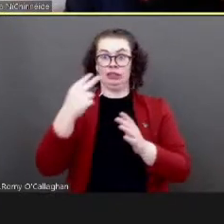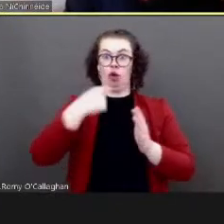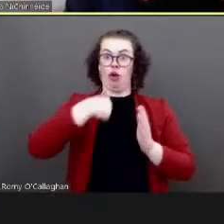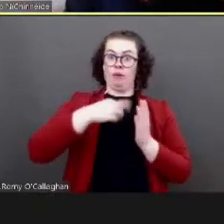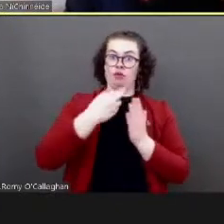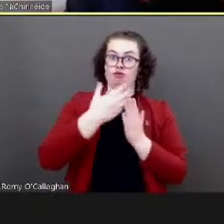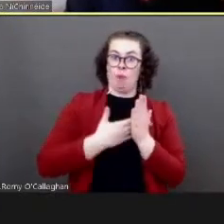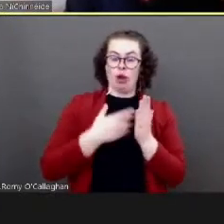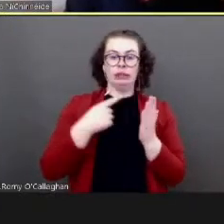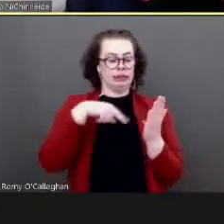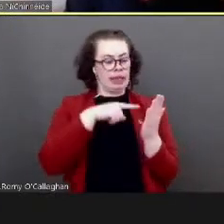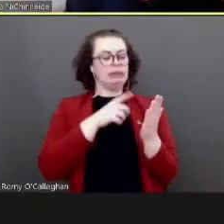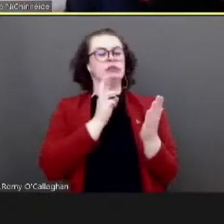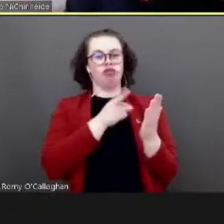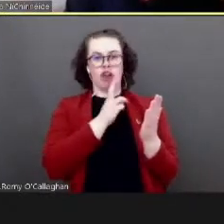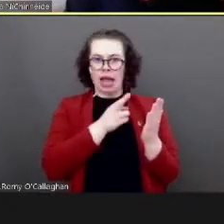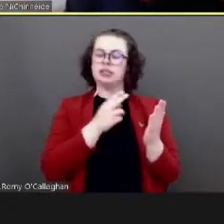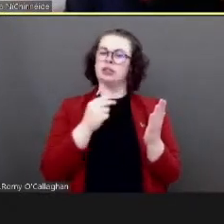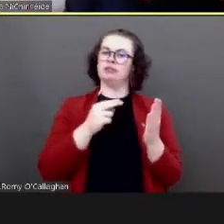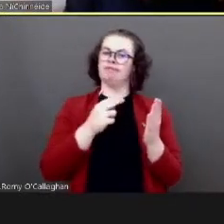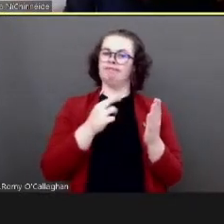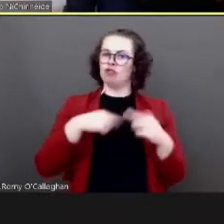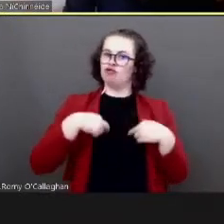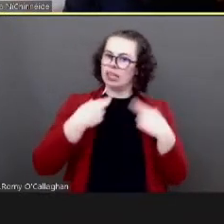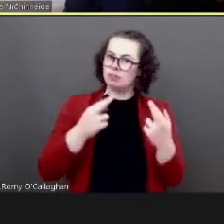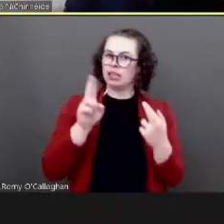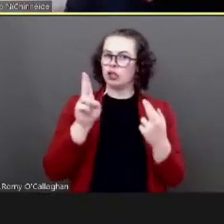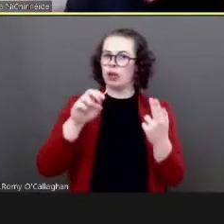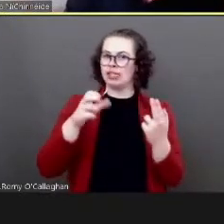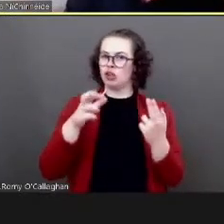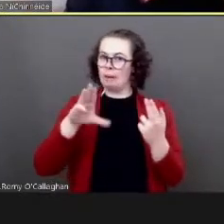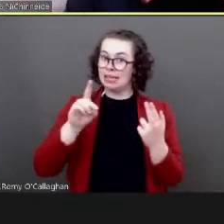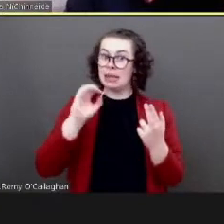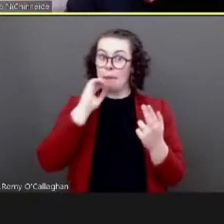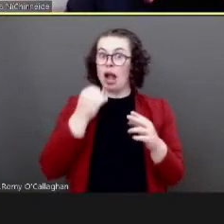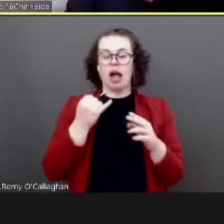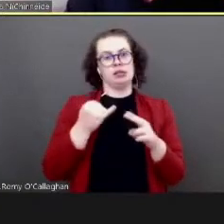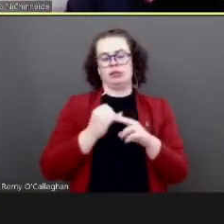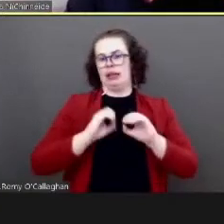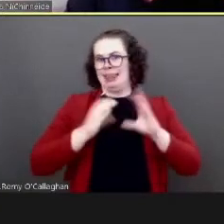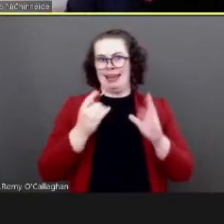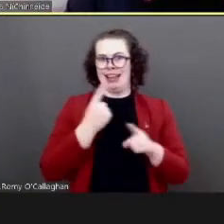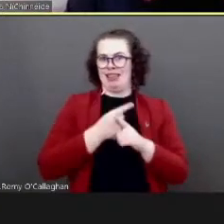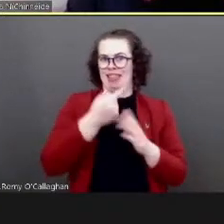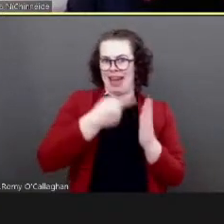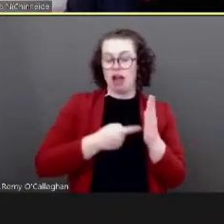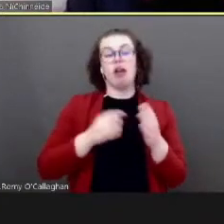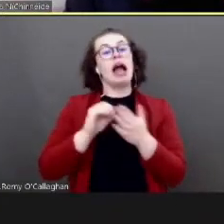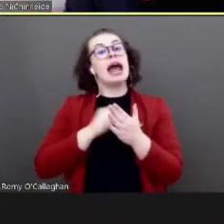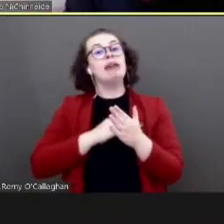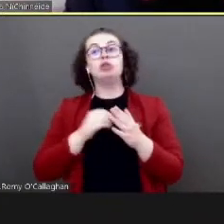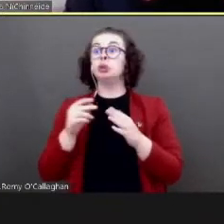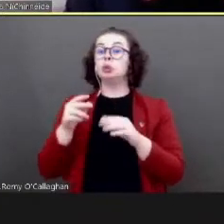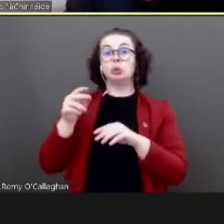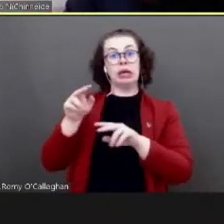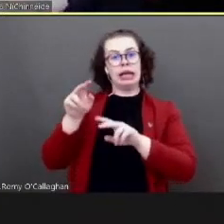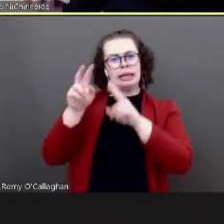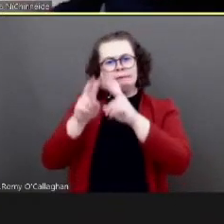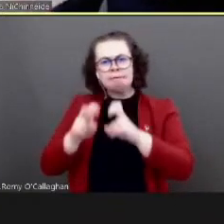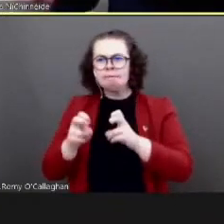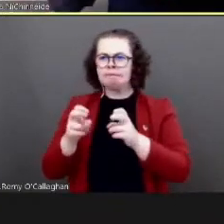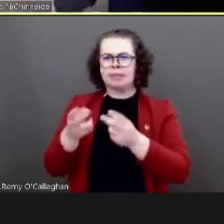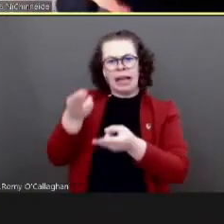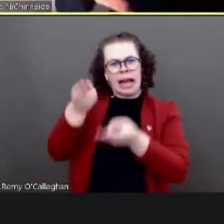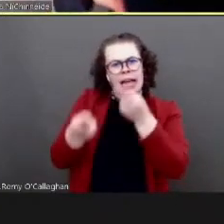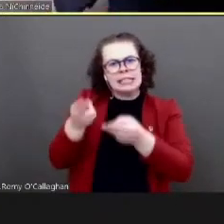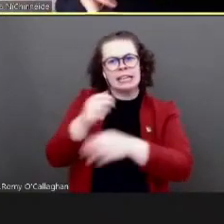important aspects of the UNCRPD principles are reflected in the framework for inspections of prisons in Ireland. So this is just to show that